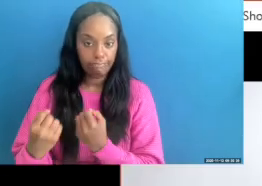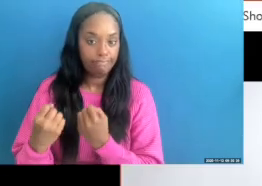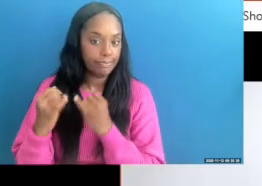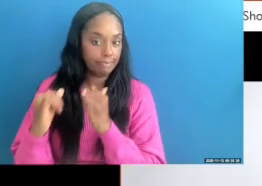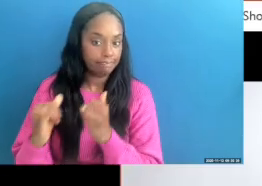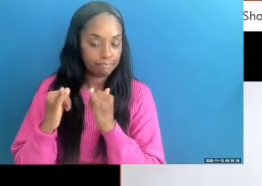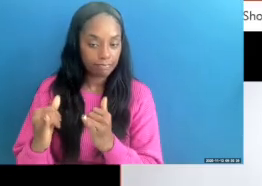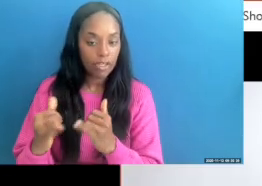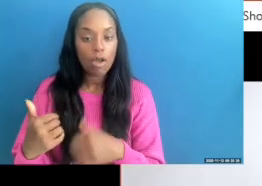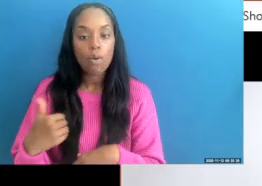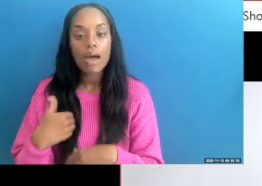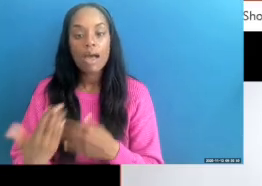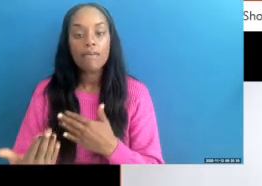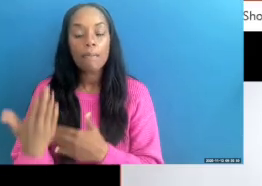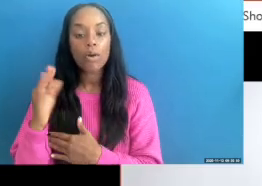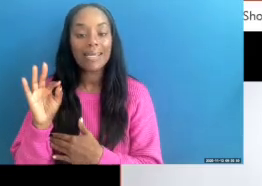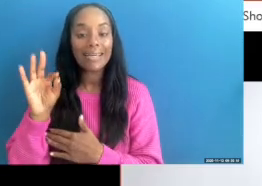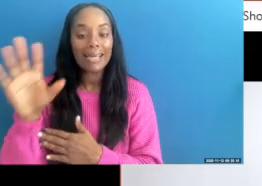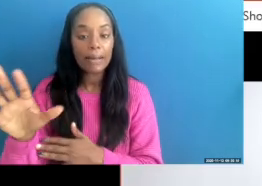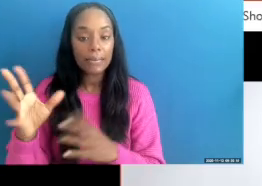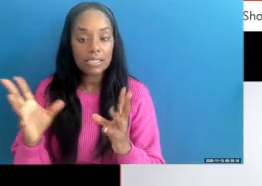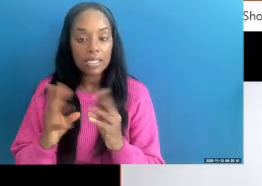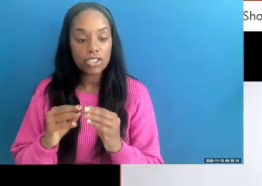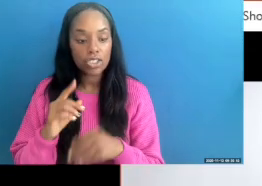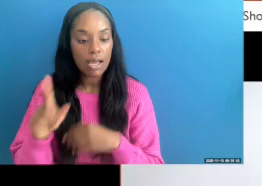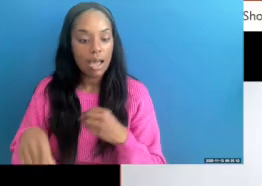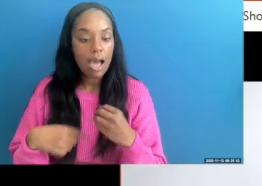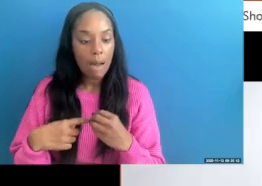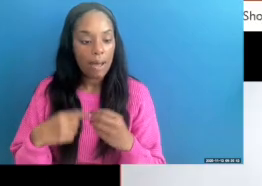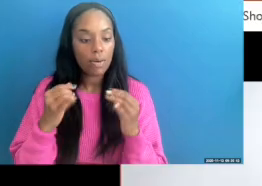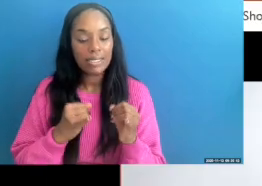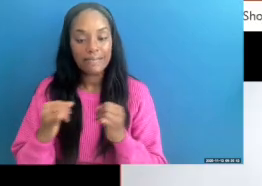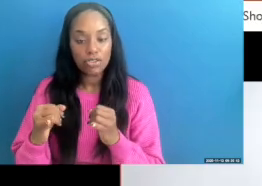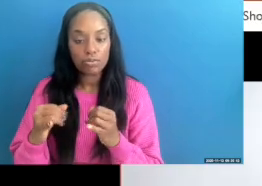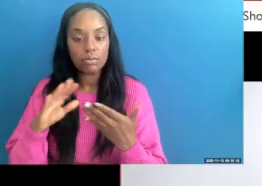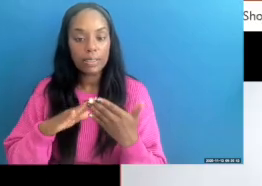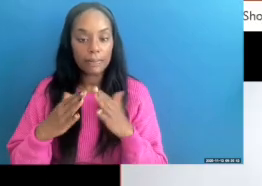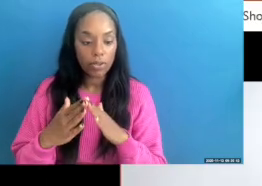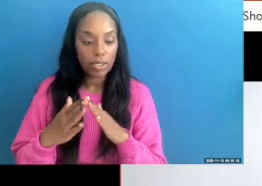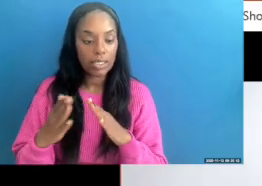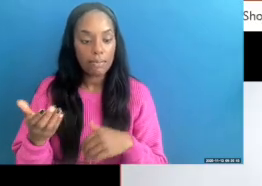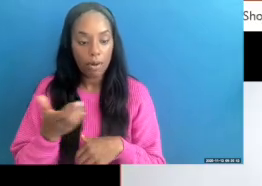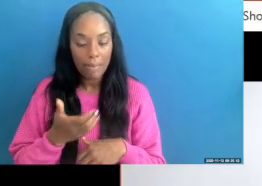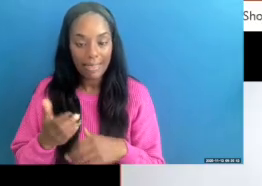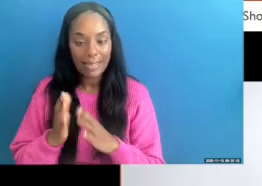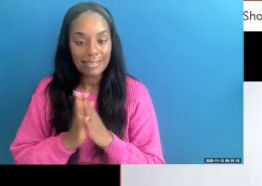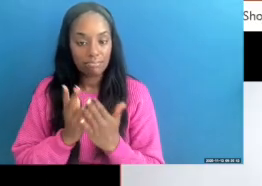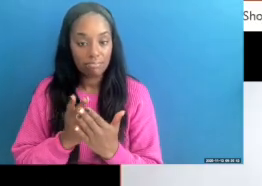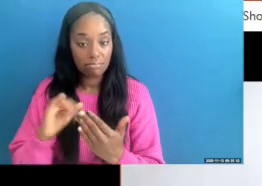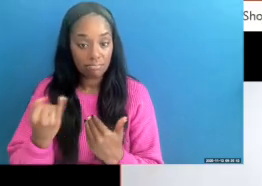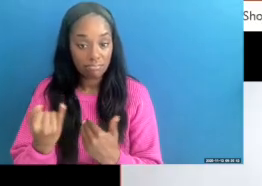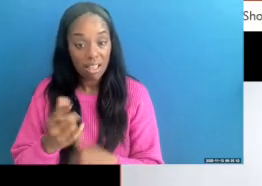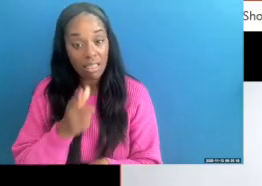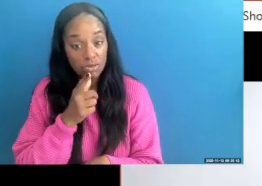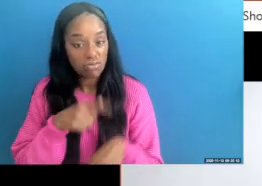morning input session on individual and community mobility incentive projects. We're going to take a long break at